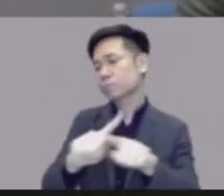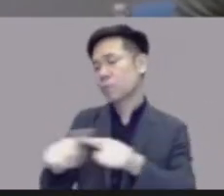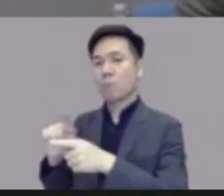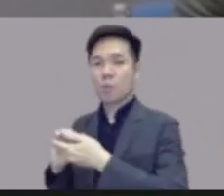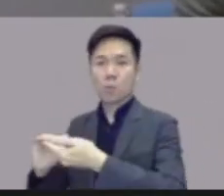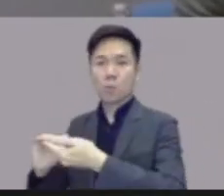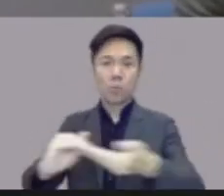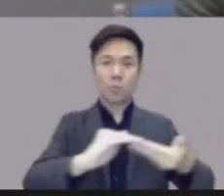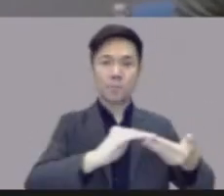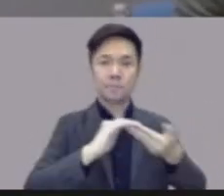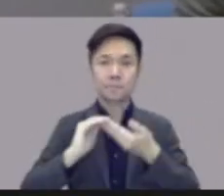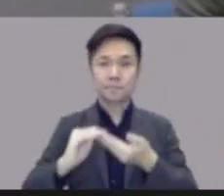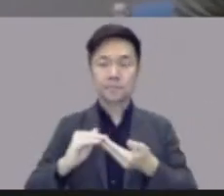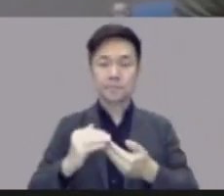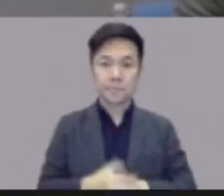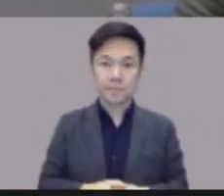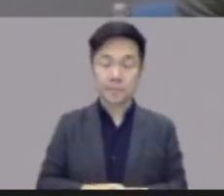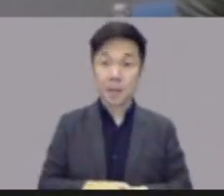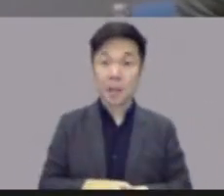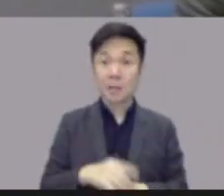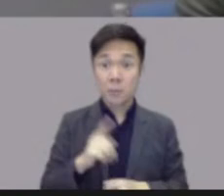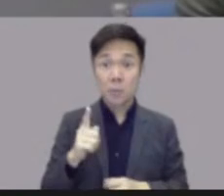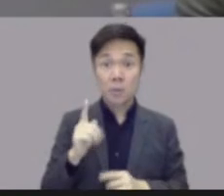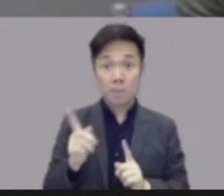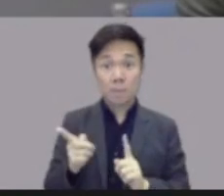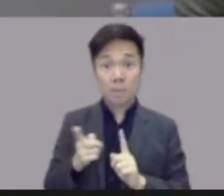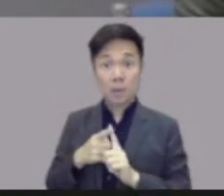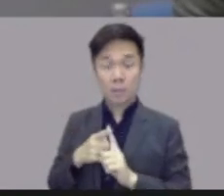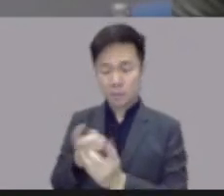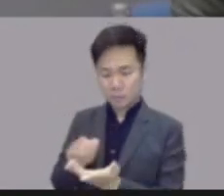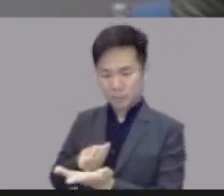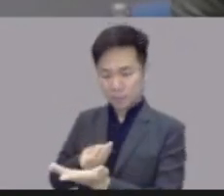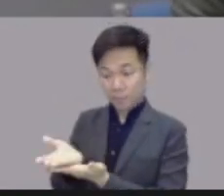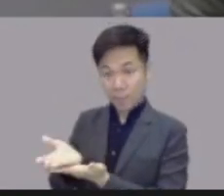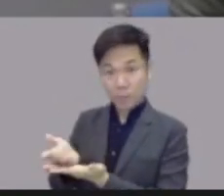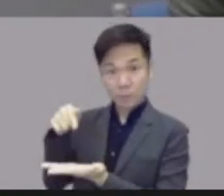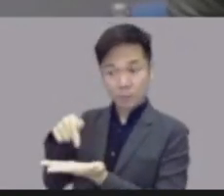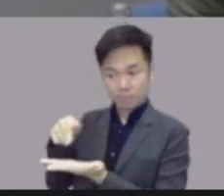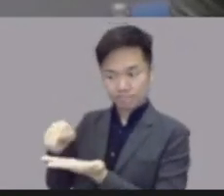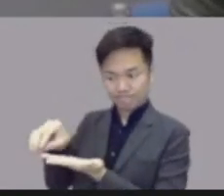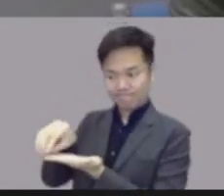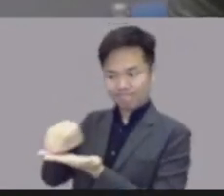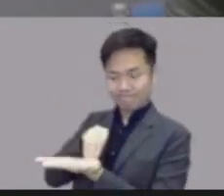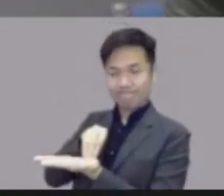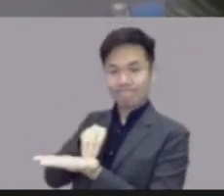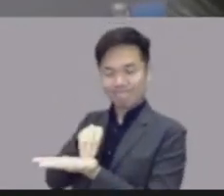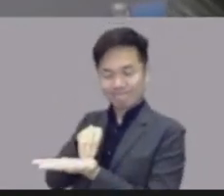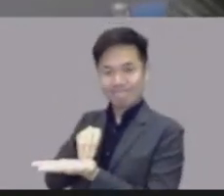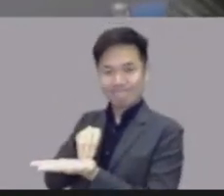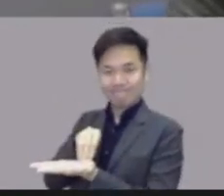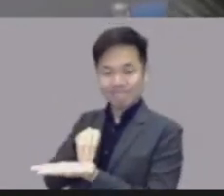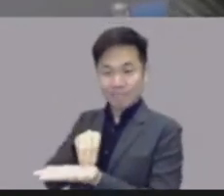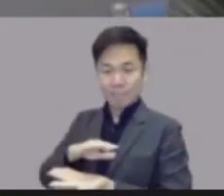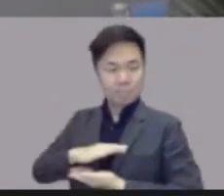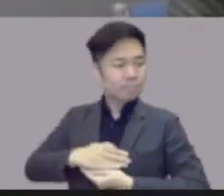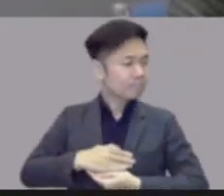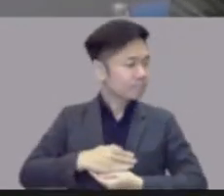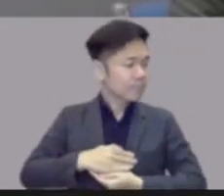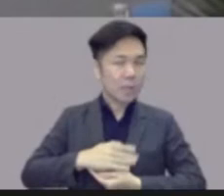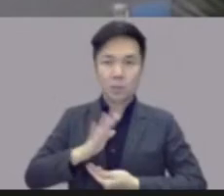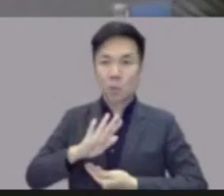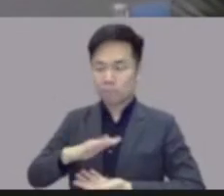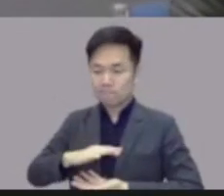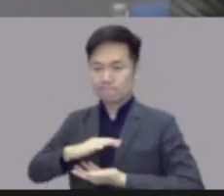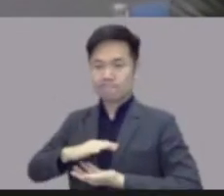manage better data and informal information including a way to share them with different stakeholders should be the one